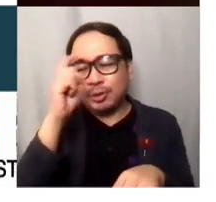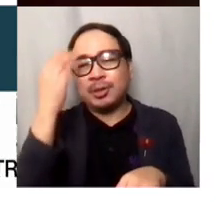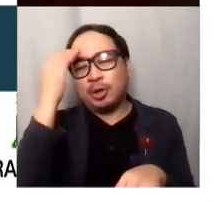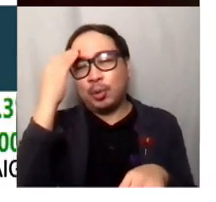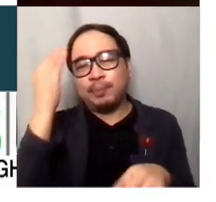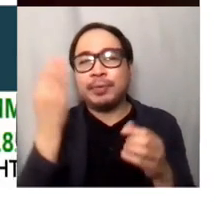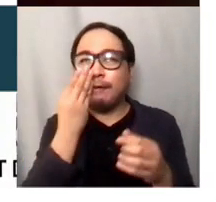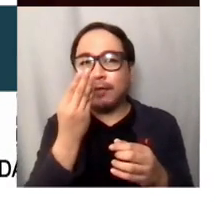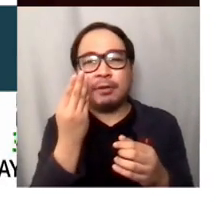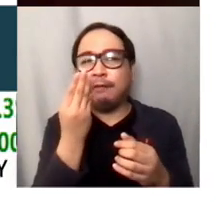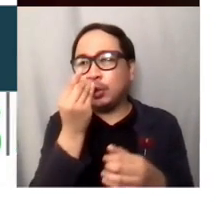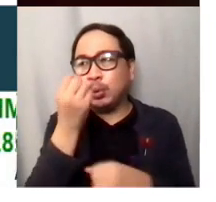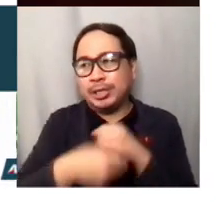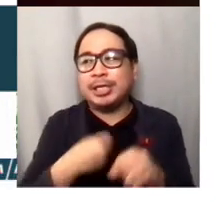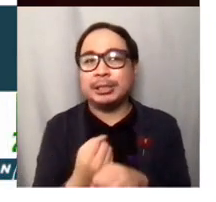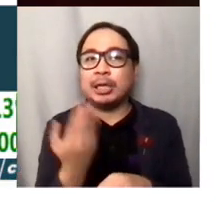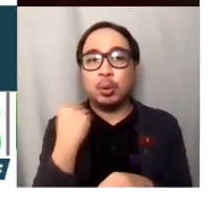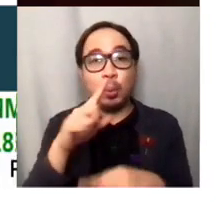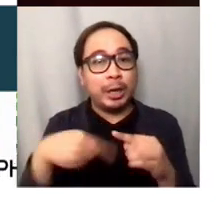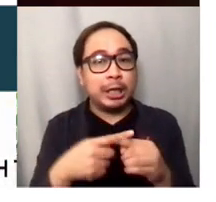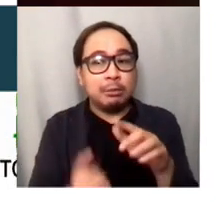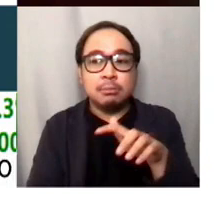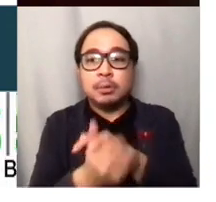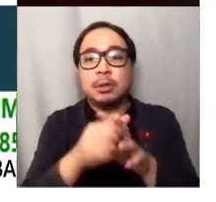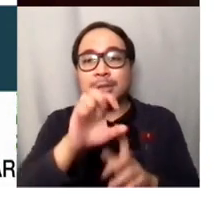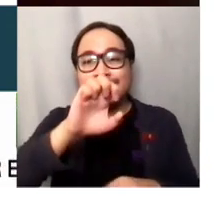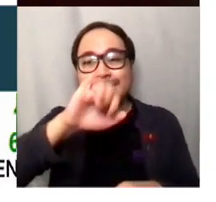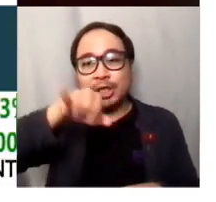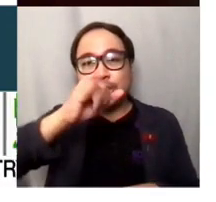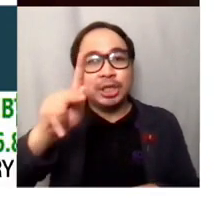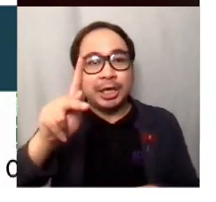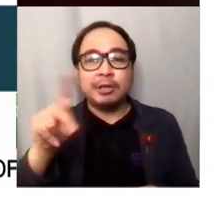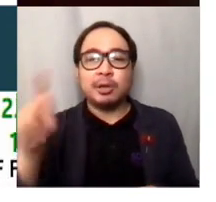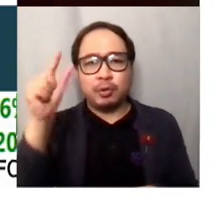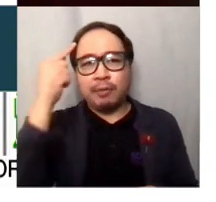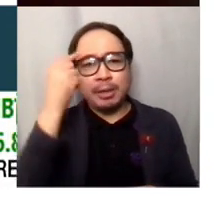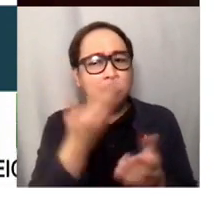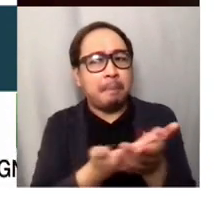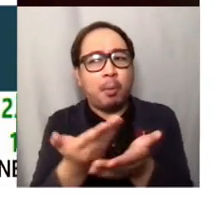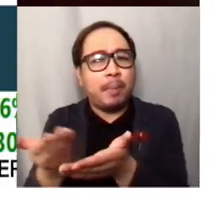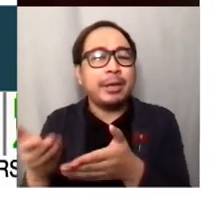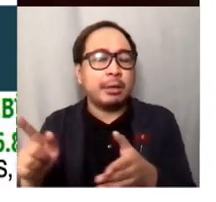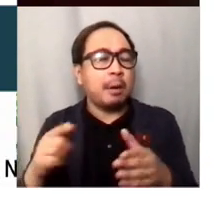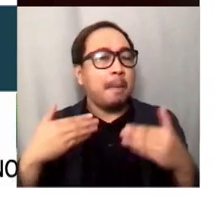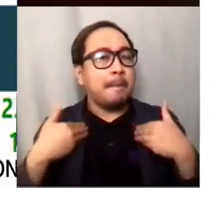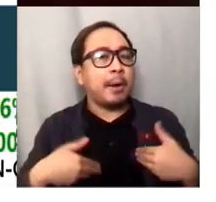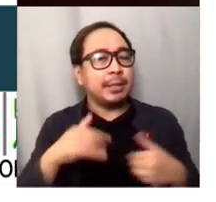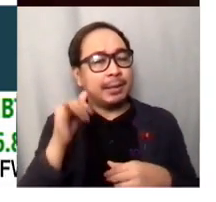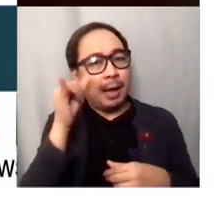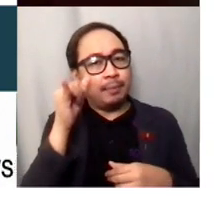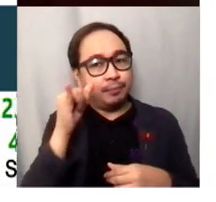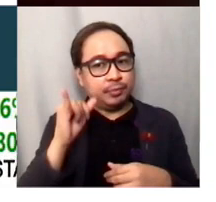when this EJK controversy came up, the government bought a few thousands of these body cameras. They were tested,